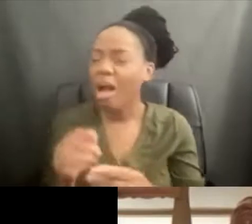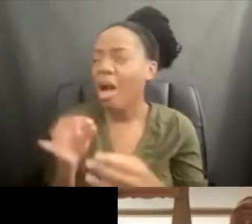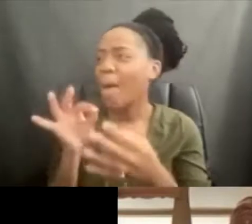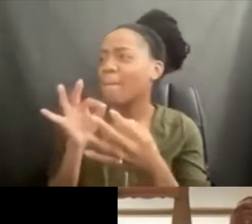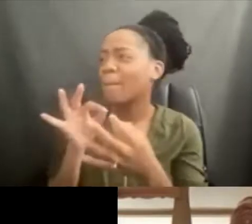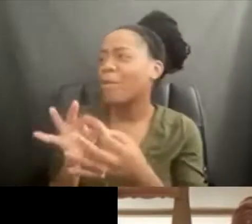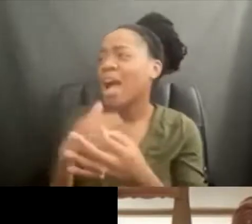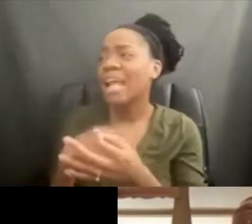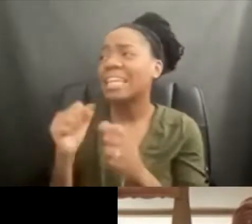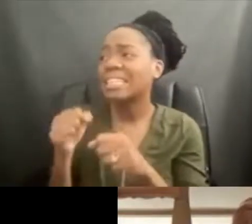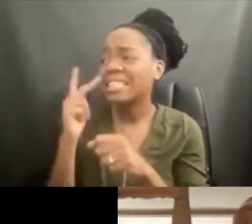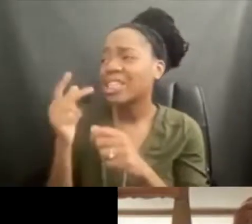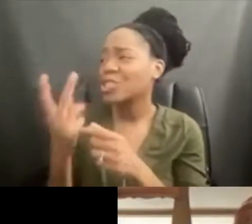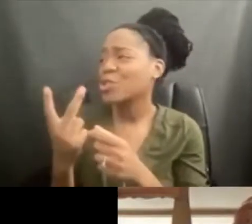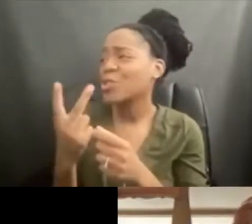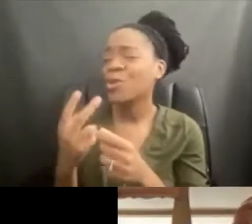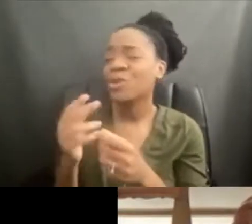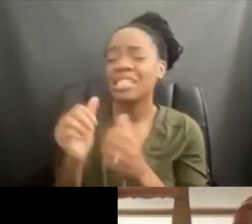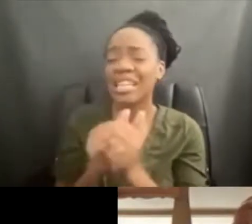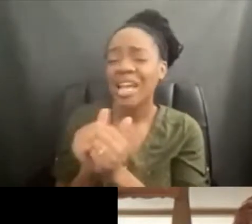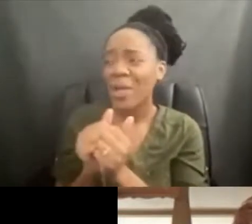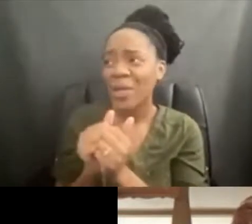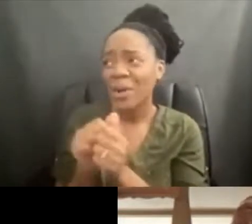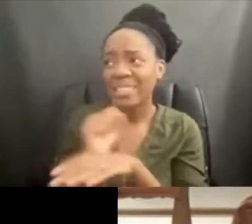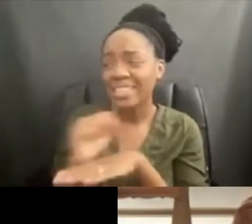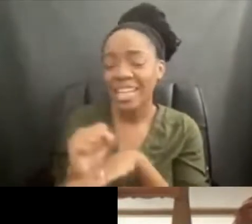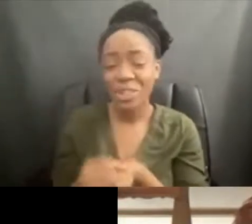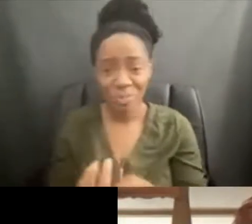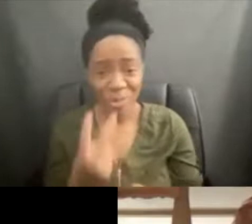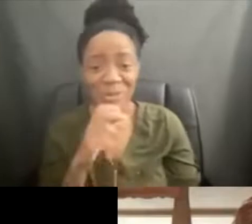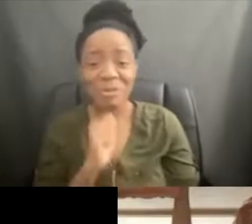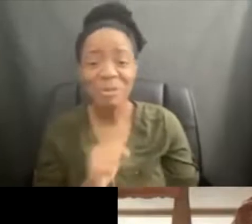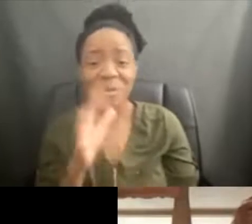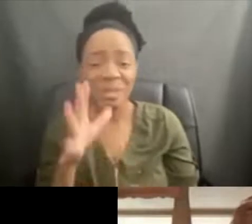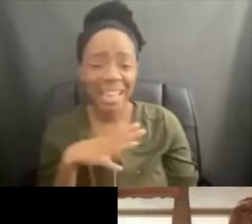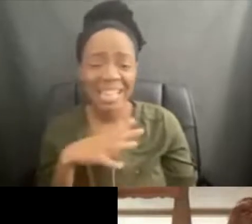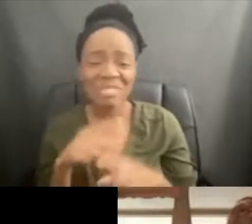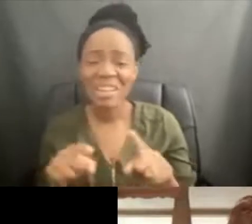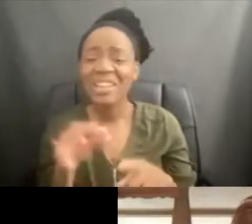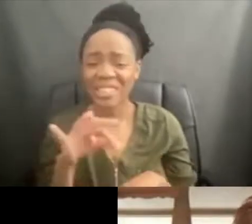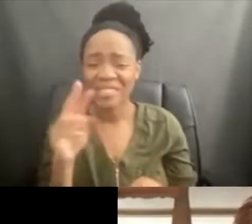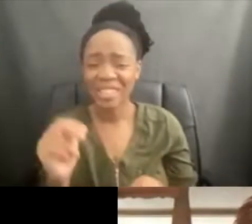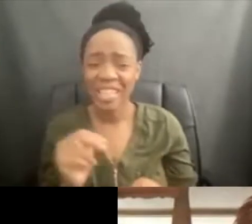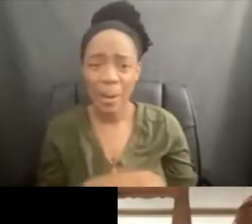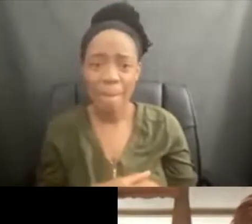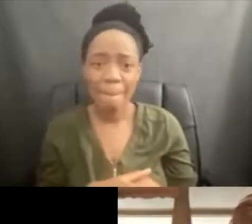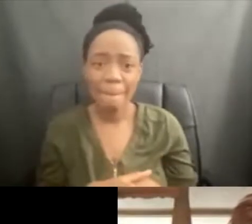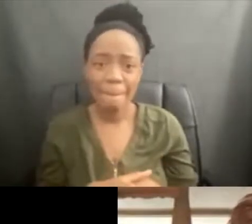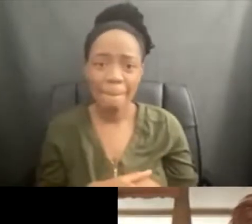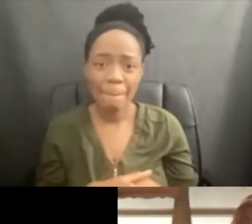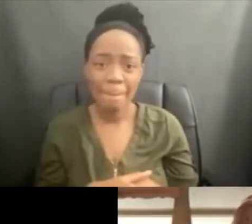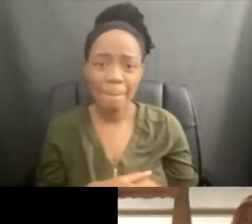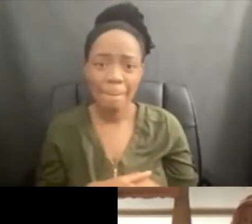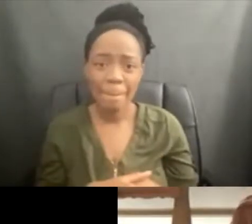that stage. Well, two old ladies we were. We had a whole lot of fun. Yeah. Hi, David.